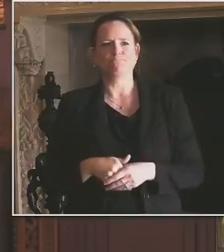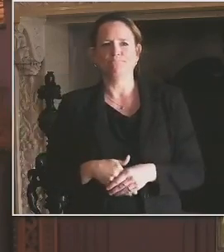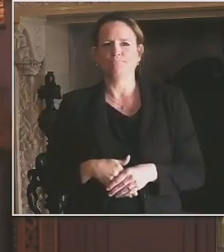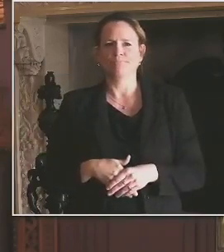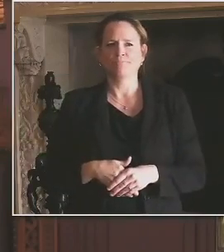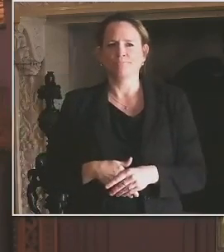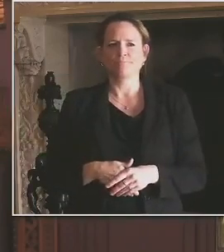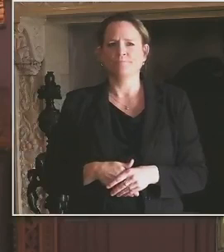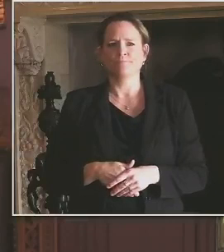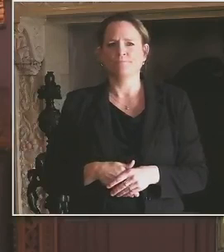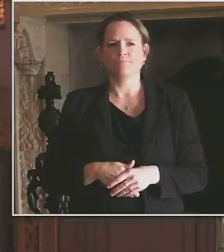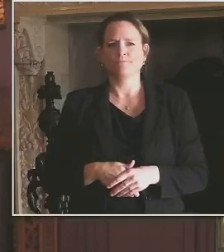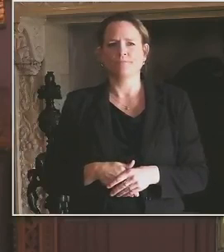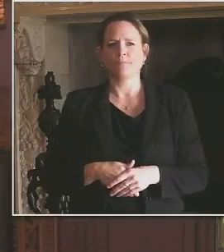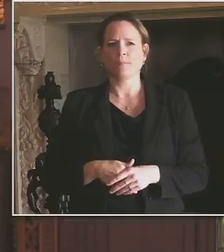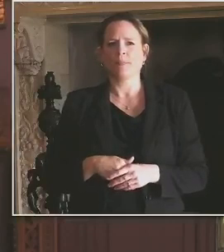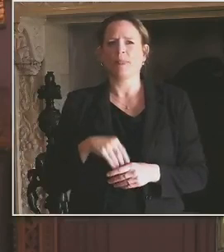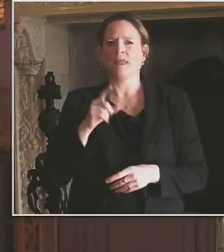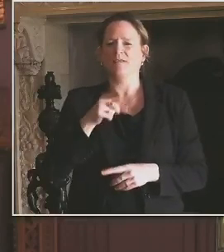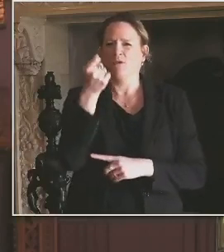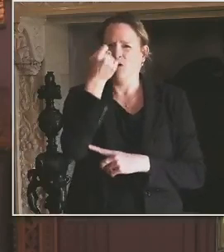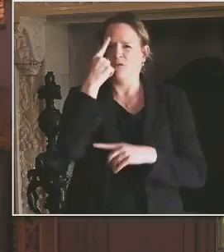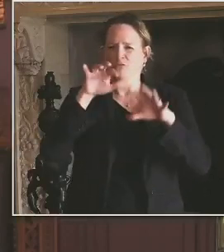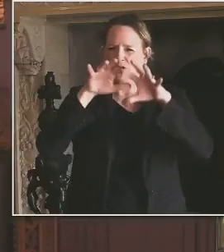the adjudication process that